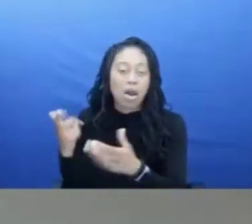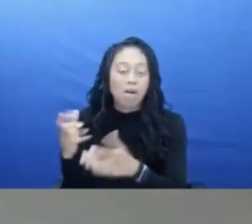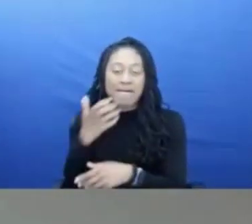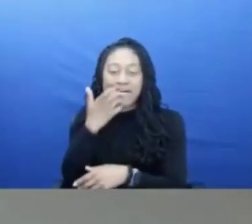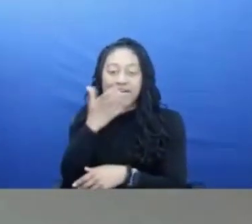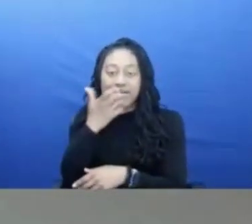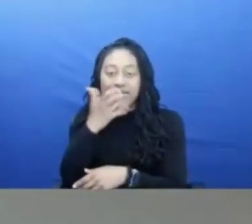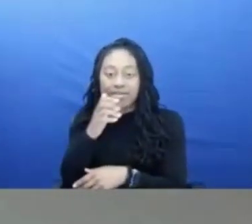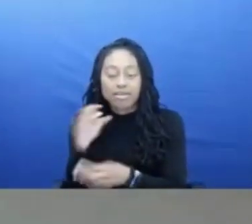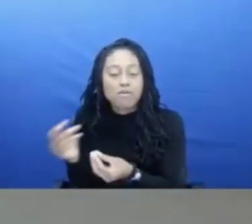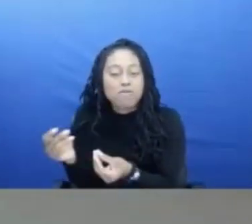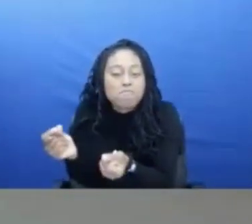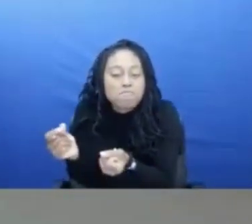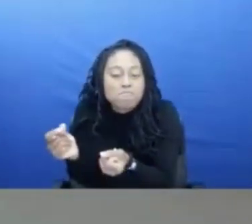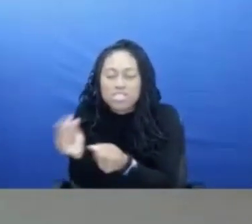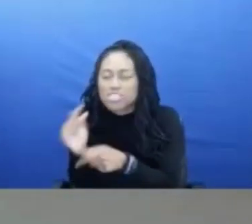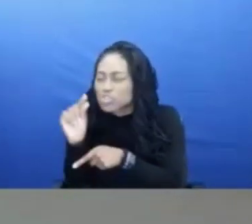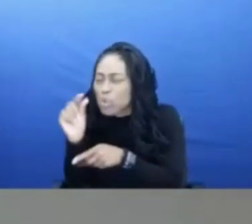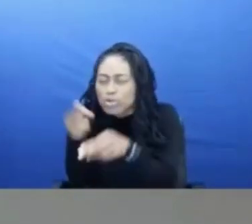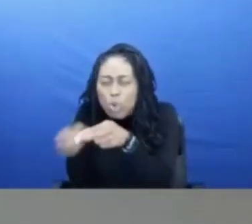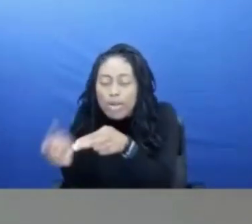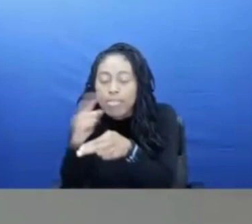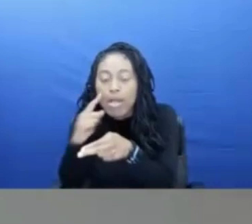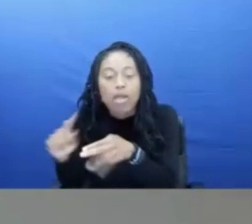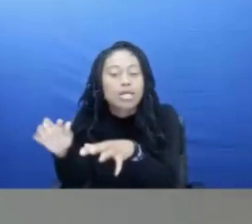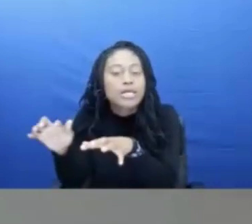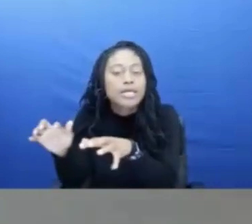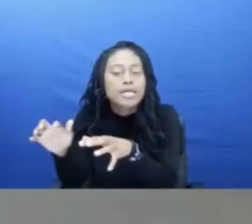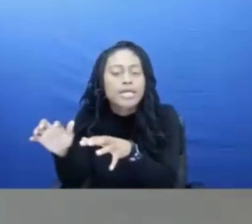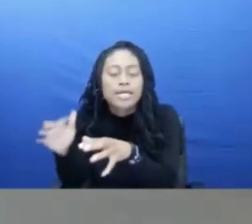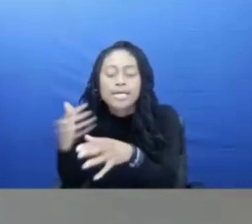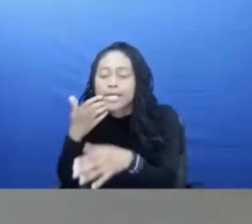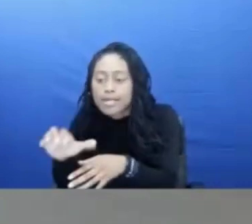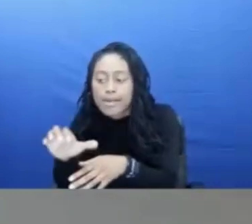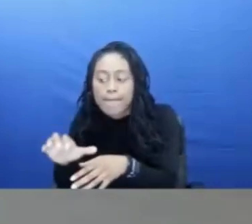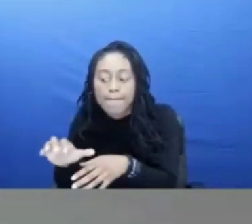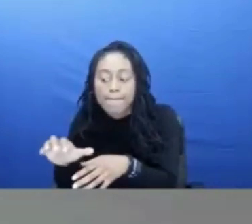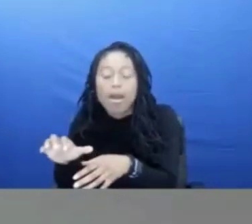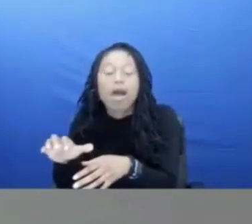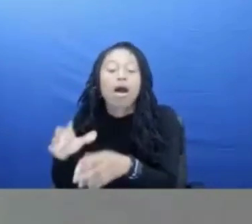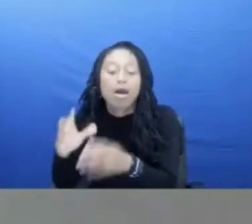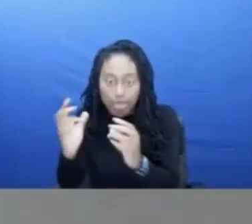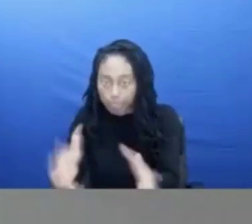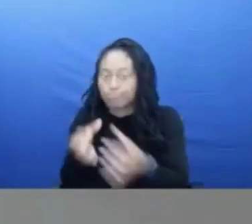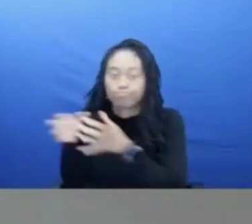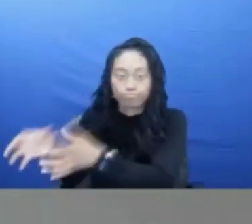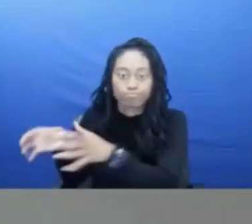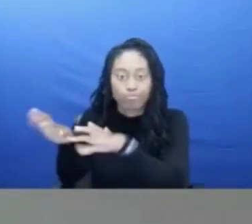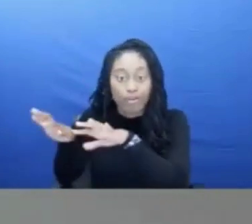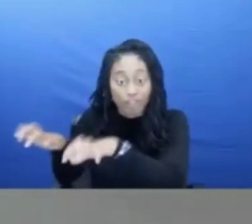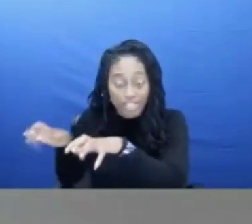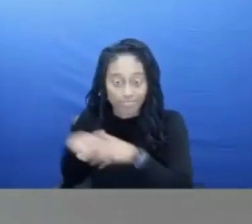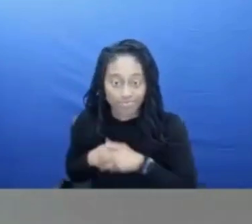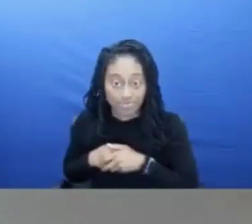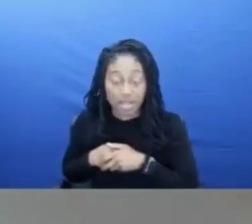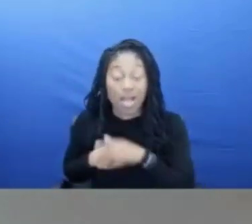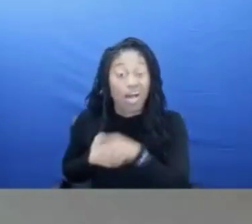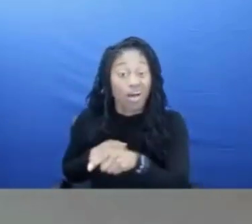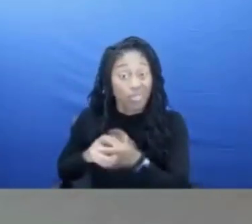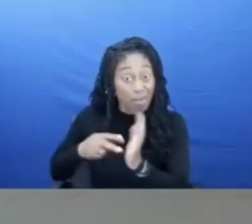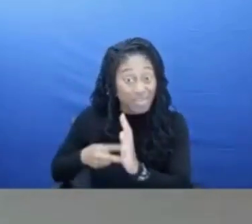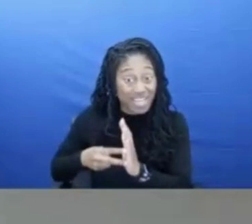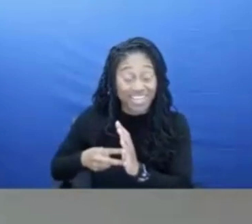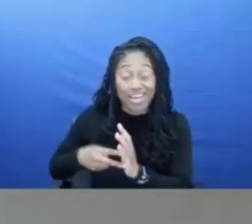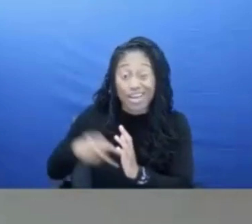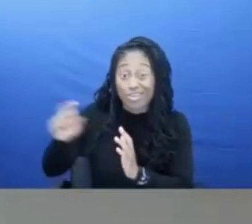frozen, that means they're already partially cooked when you are about ready to cook them. And what this translates to is to using shorter